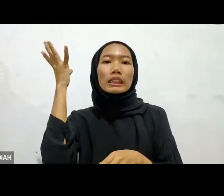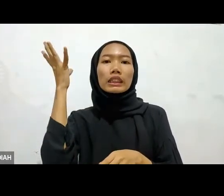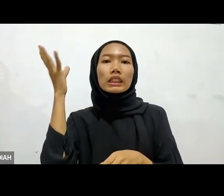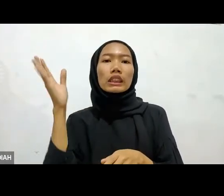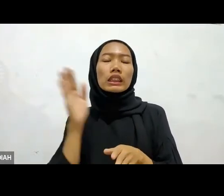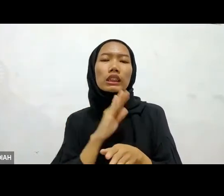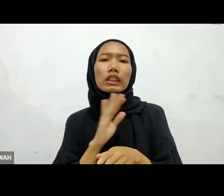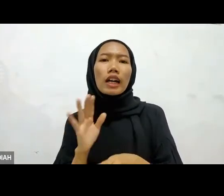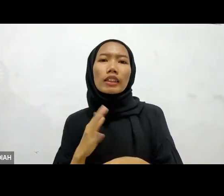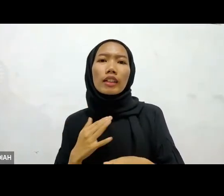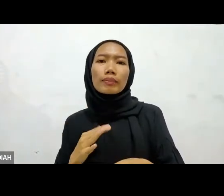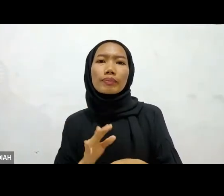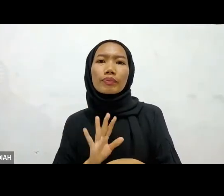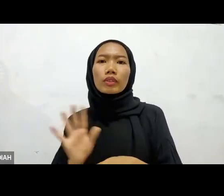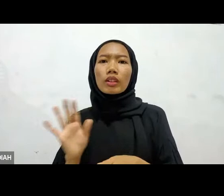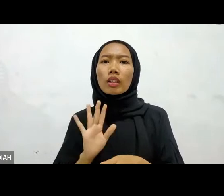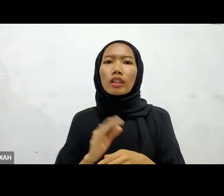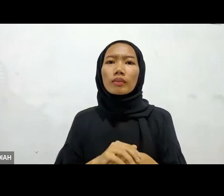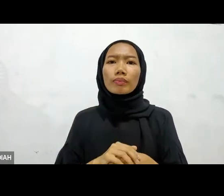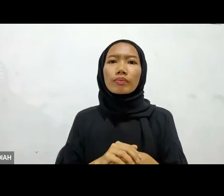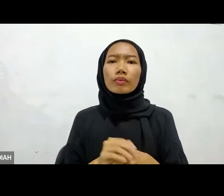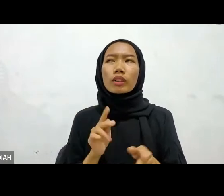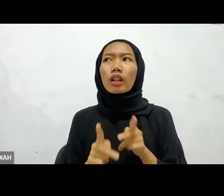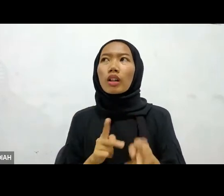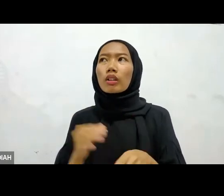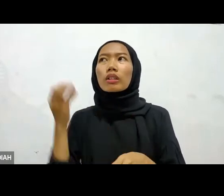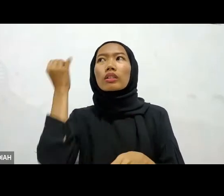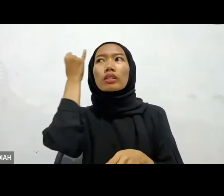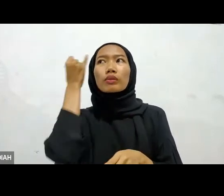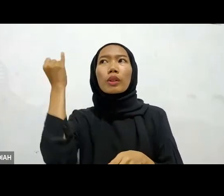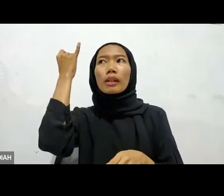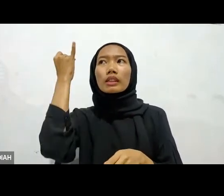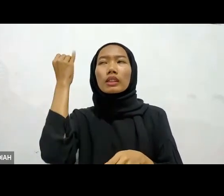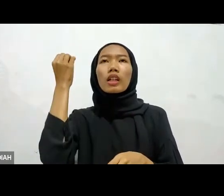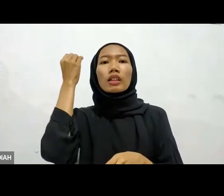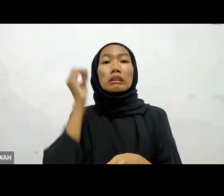information is really important and should be a theme in your planning.